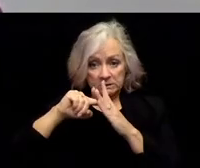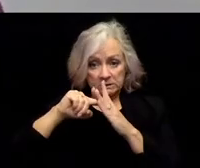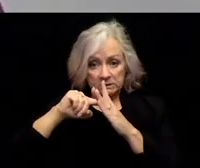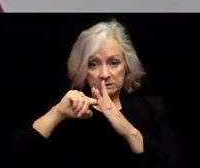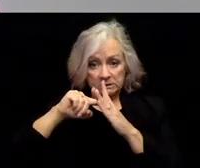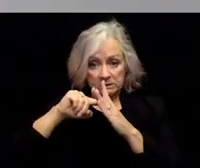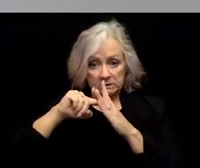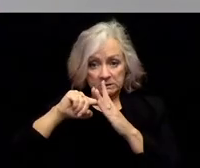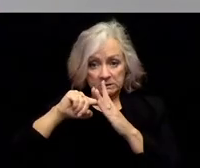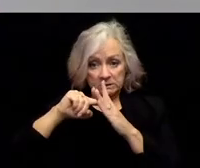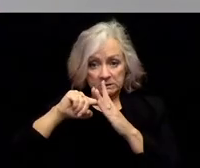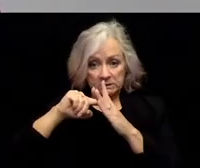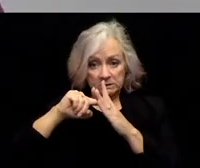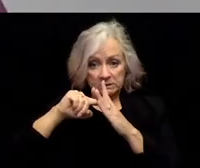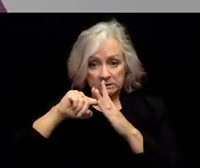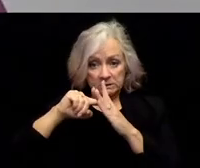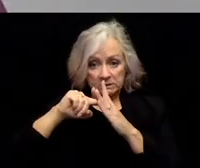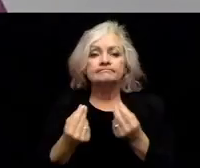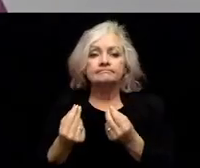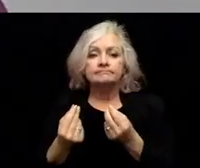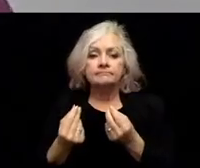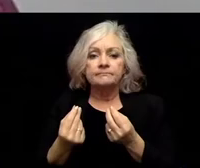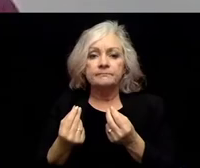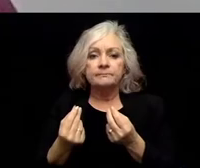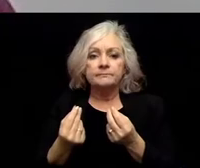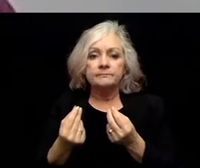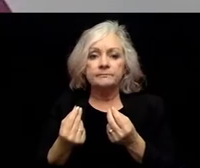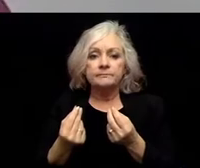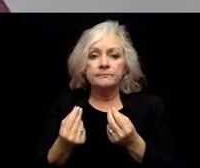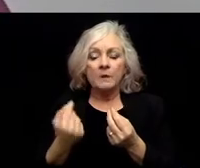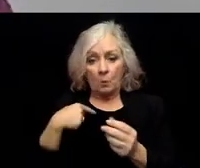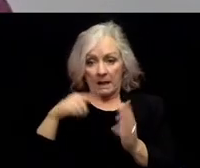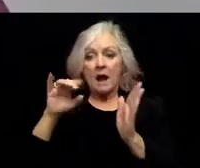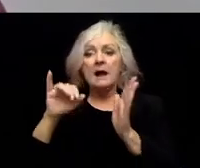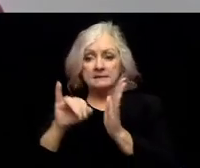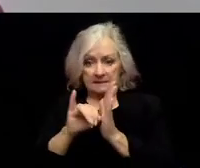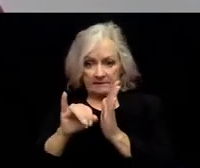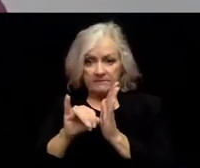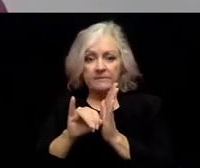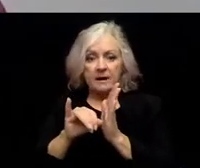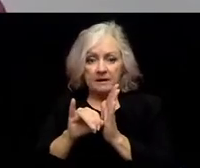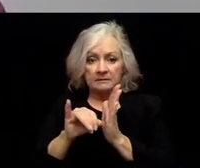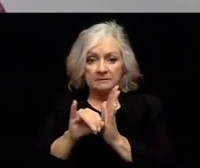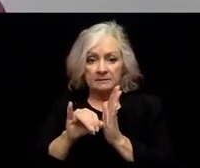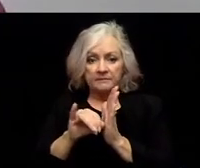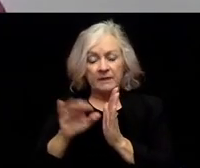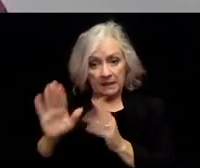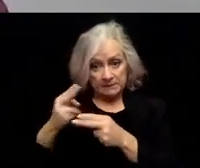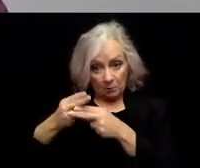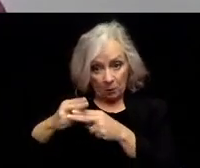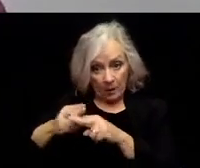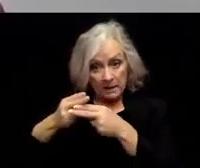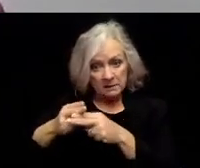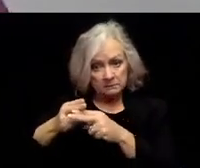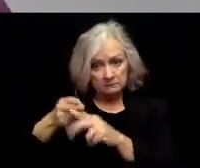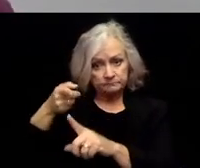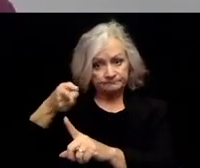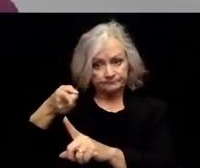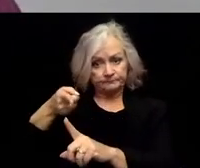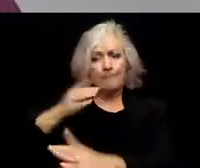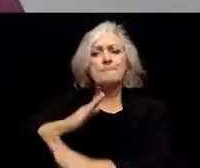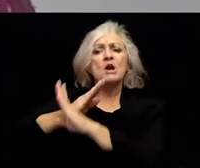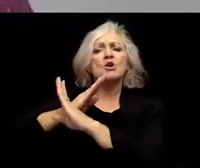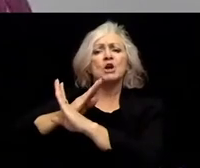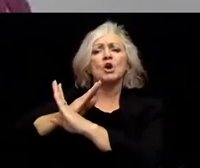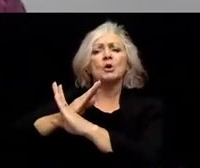him, and we identified that. His weight was an obstacle for him. His